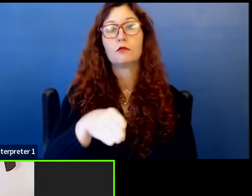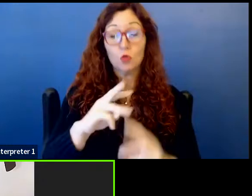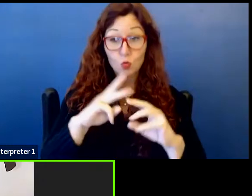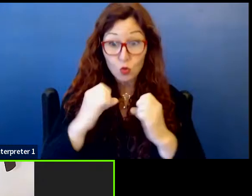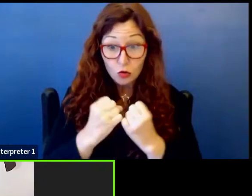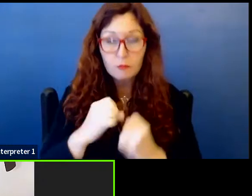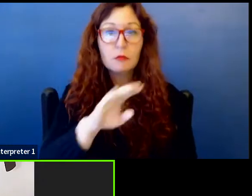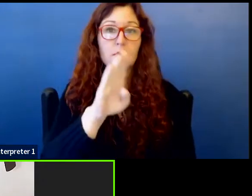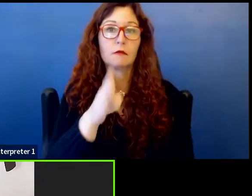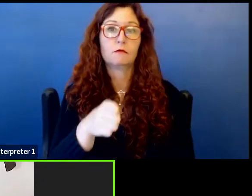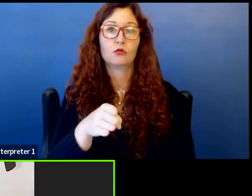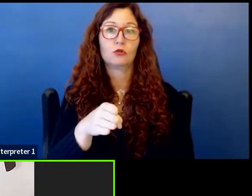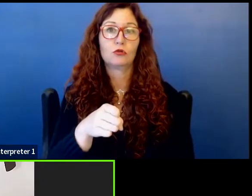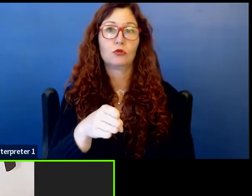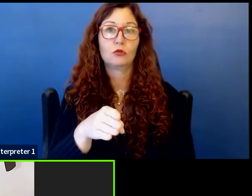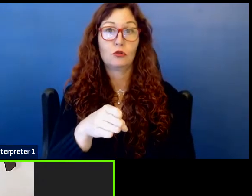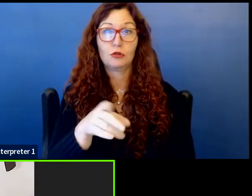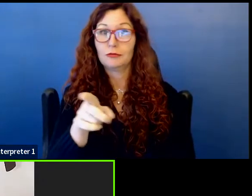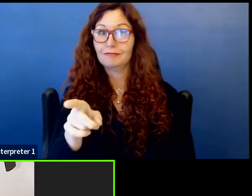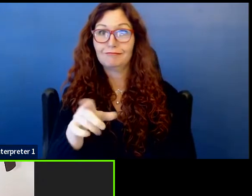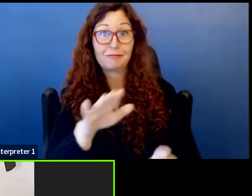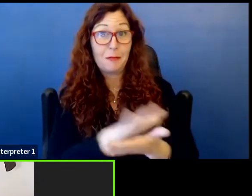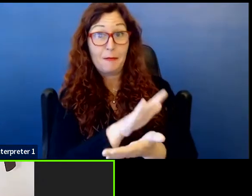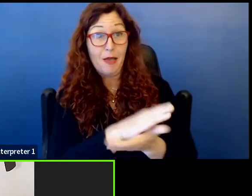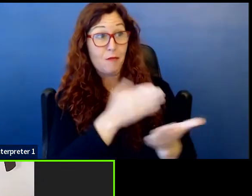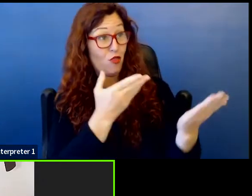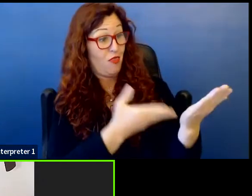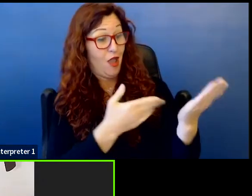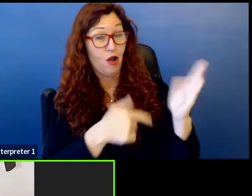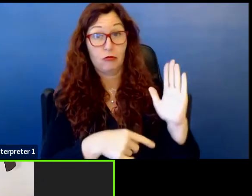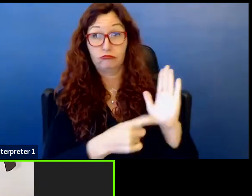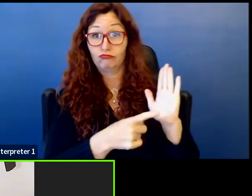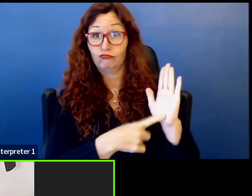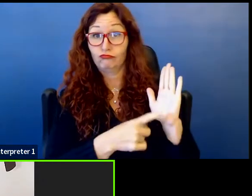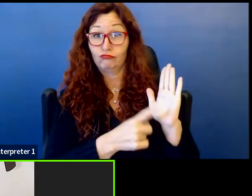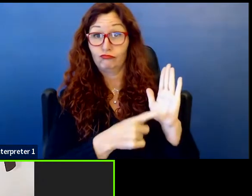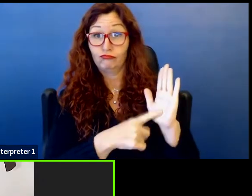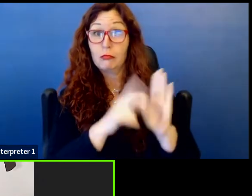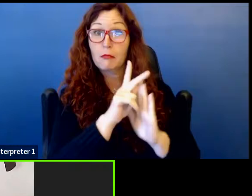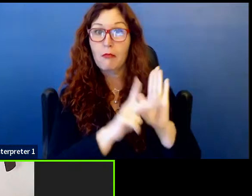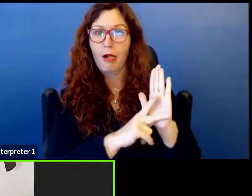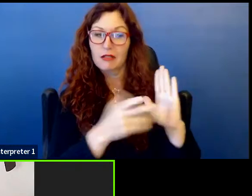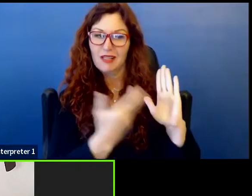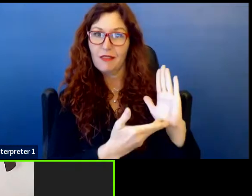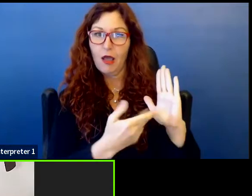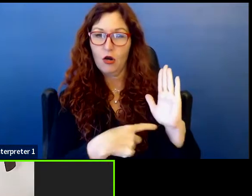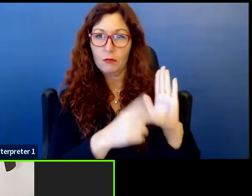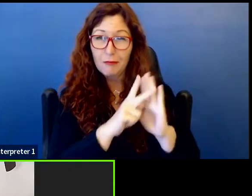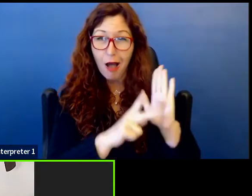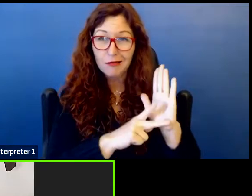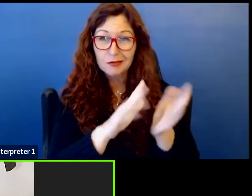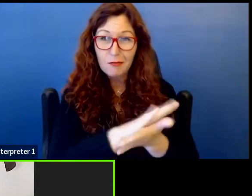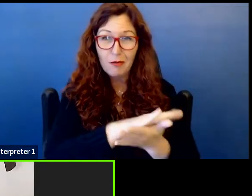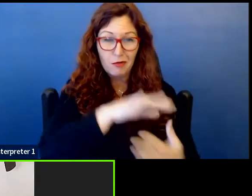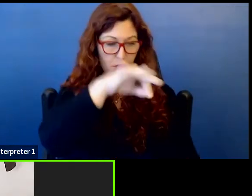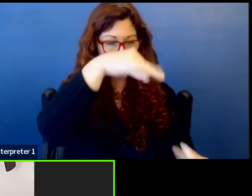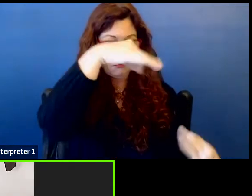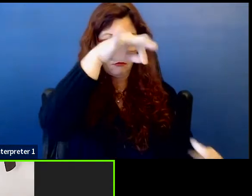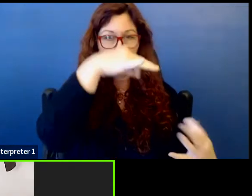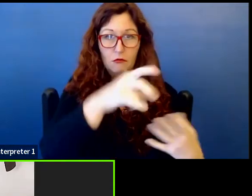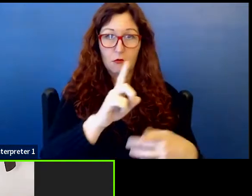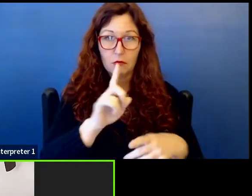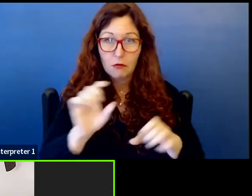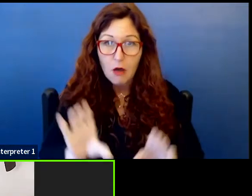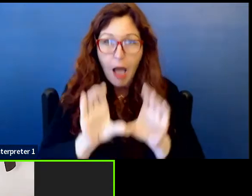said oh they have the paperwork and they can implement it if they want to but that'll be that'll be the ground